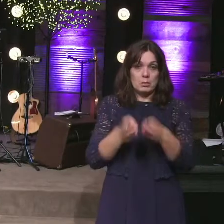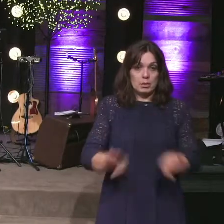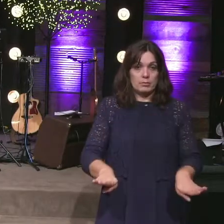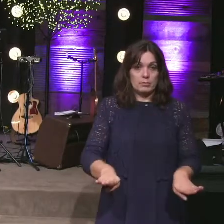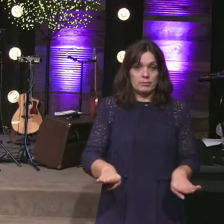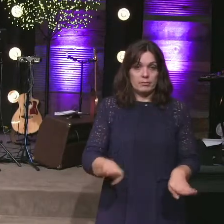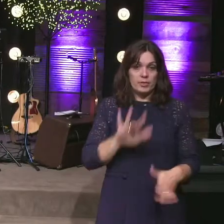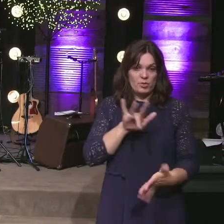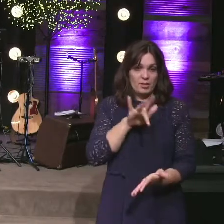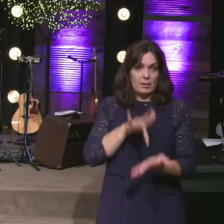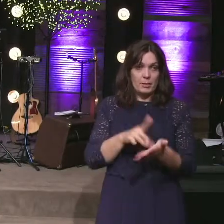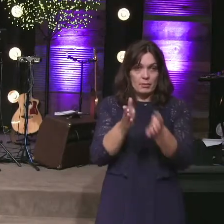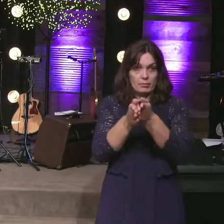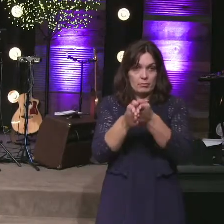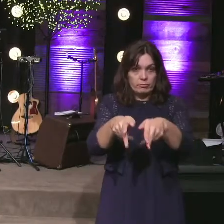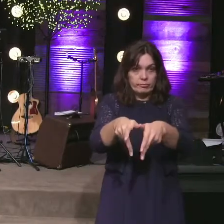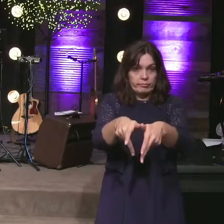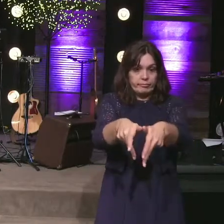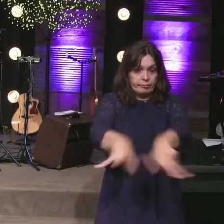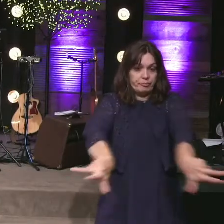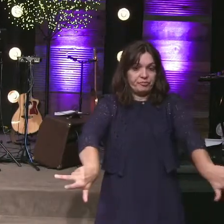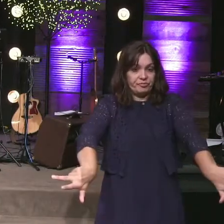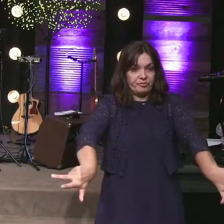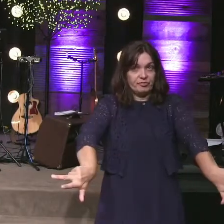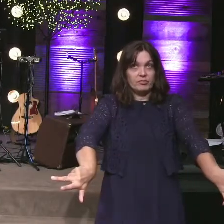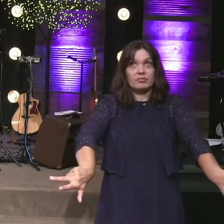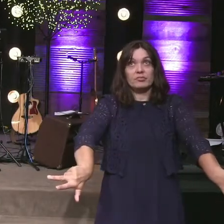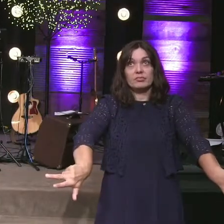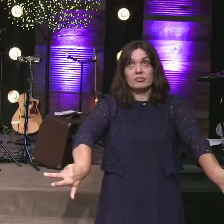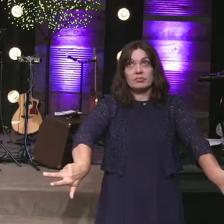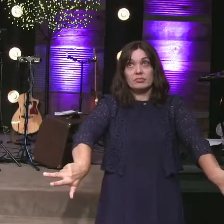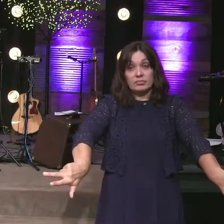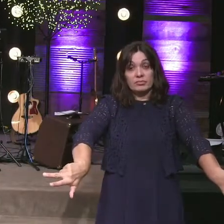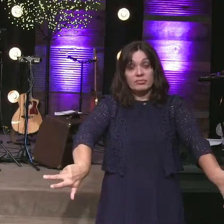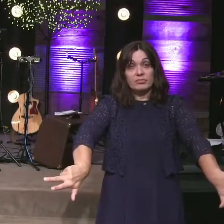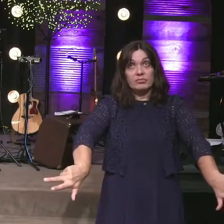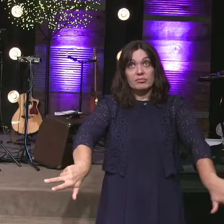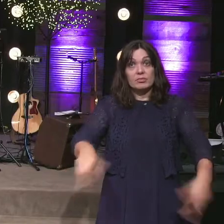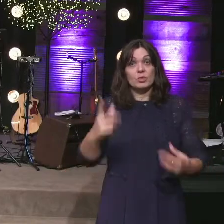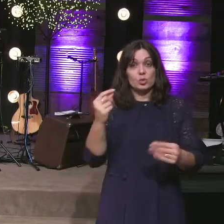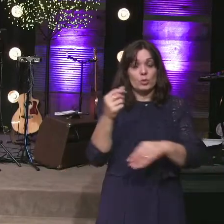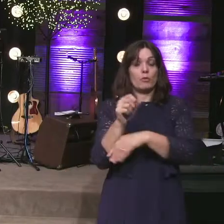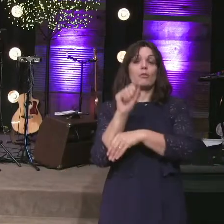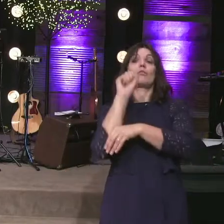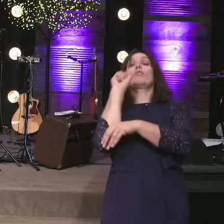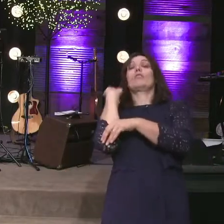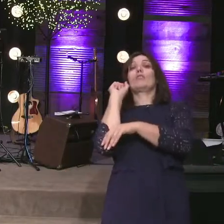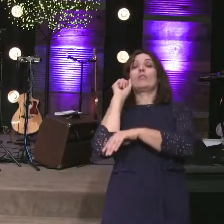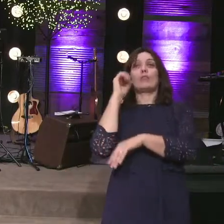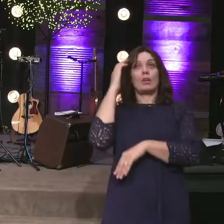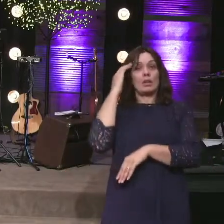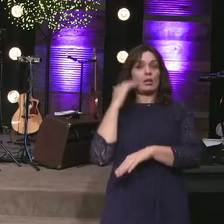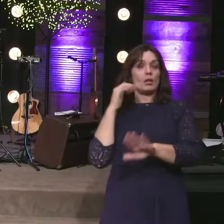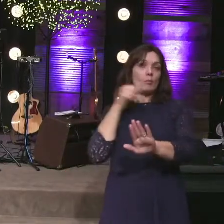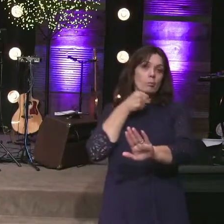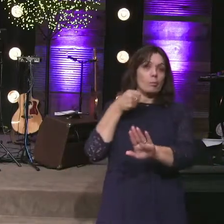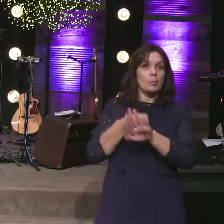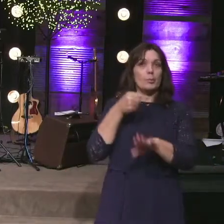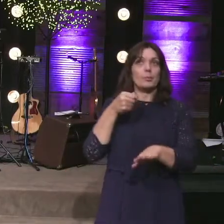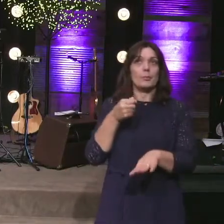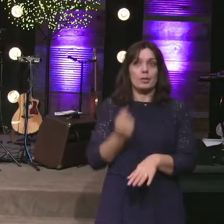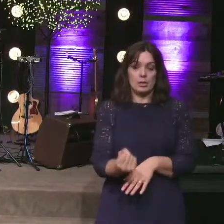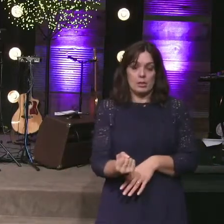middle. Three legs went that way, three legs went that way. And he bashed his head on the credenza in his